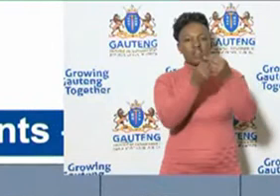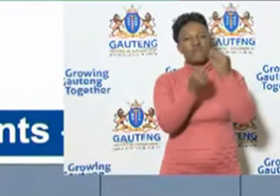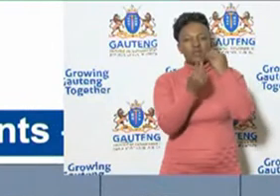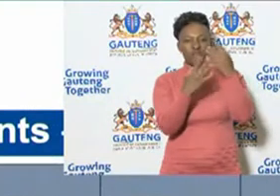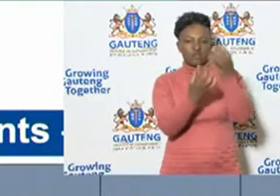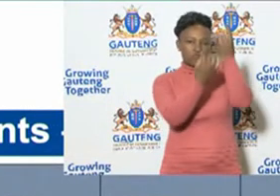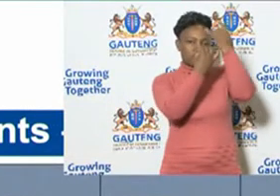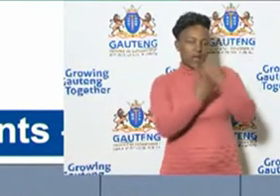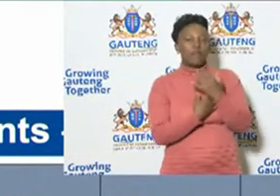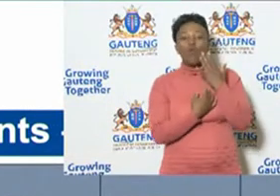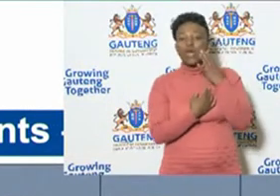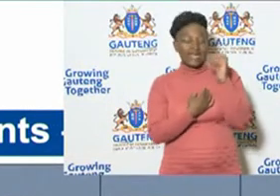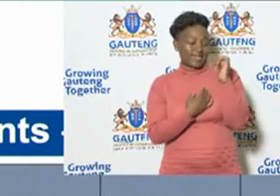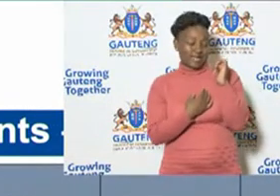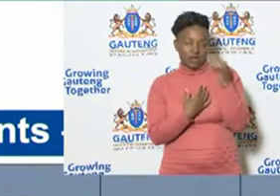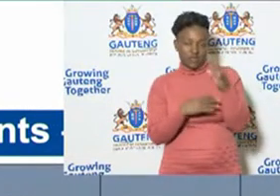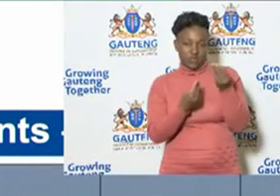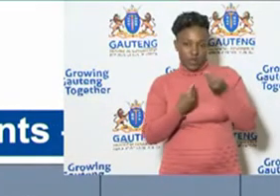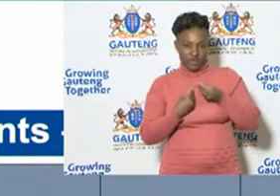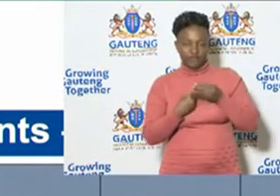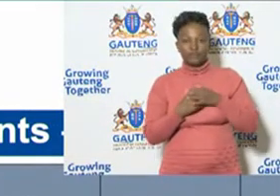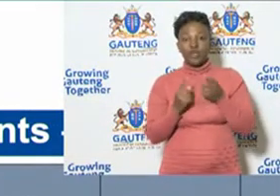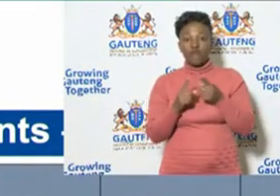yesterday. So let's give you, as of